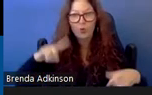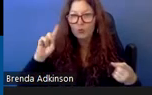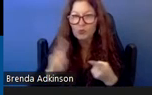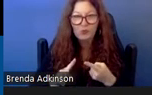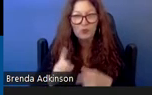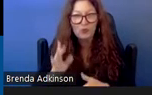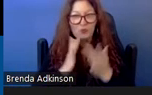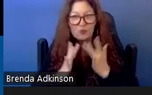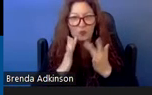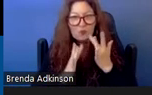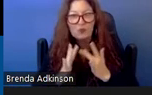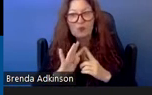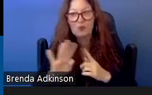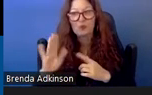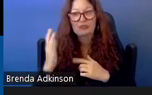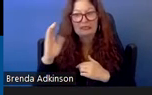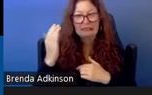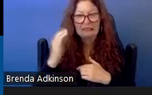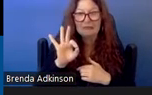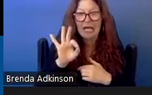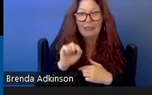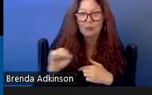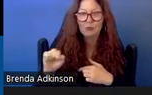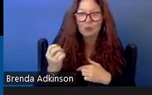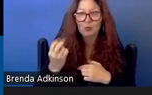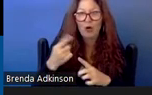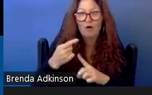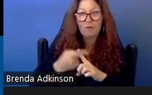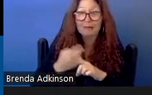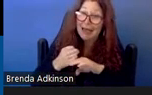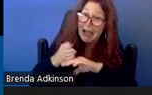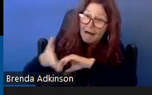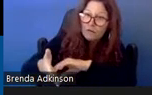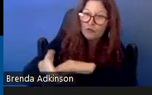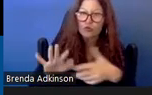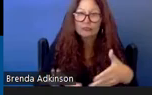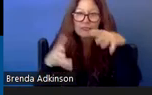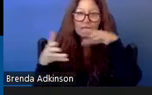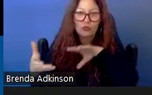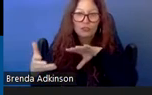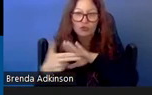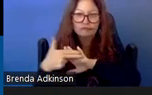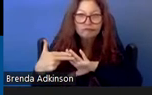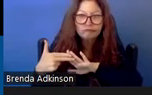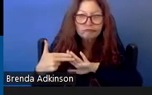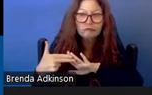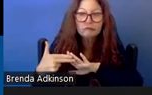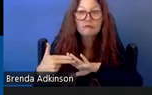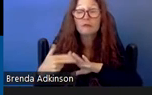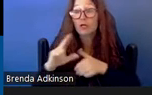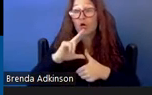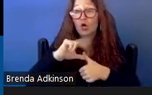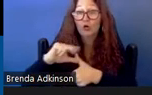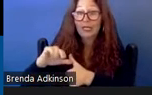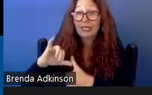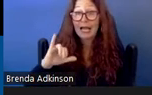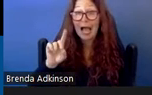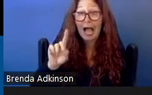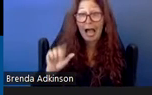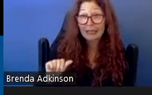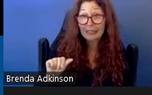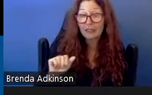to 12 months post-declaration, if at all. Hurricane Ida in New York, New Jersey, and Pennsylvania,